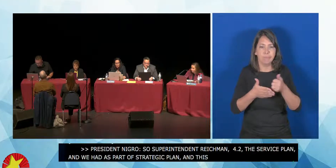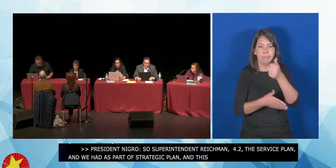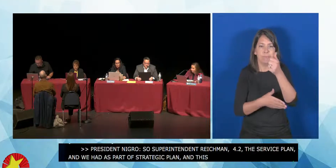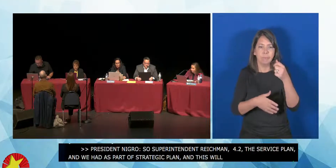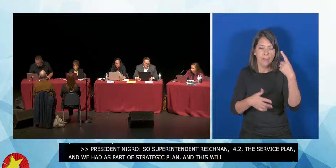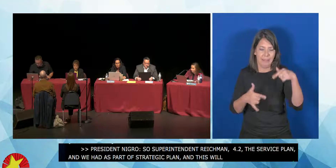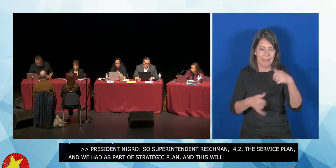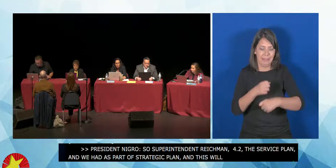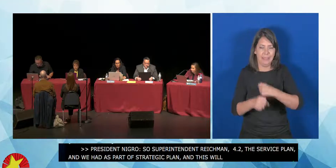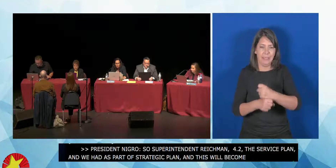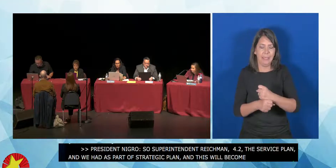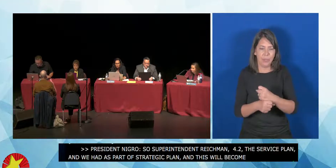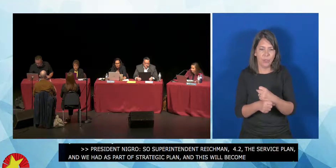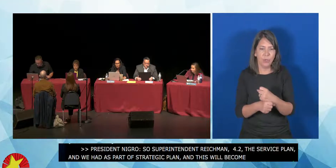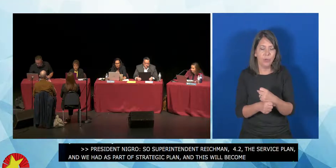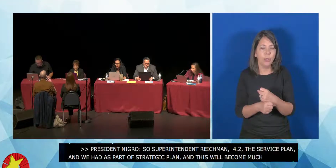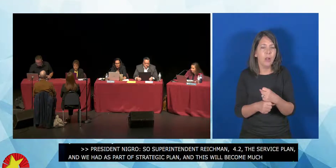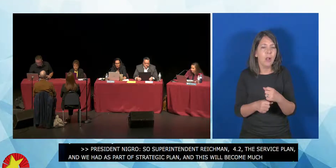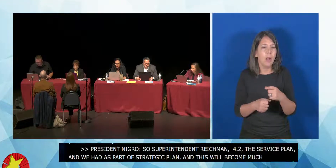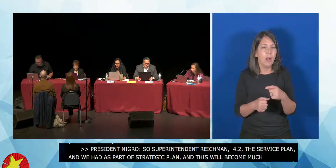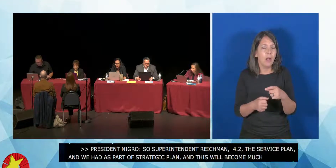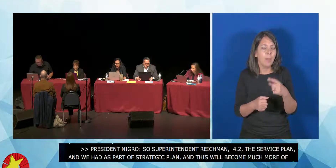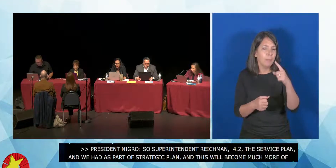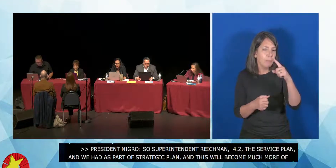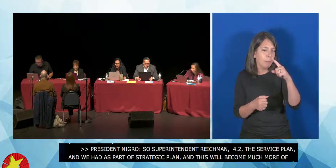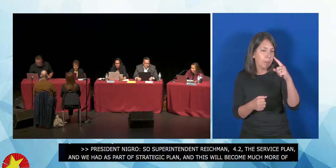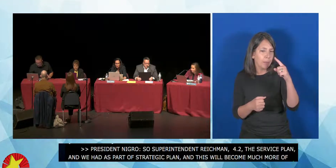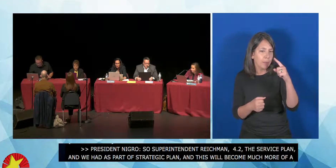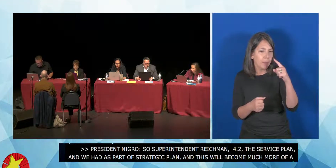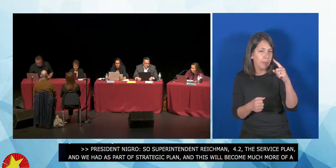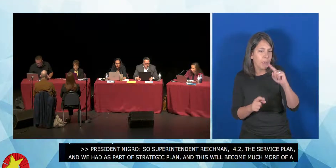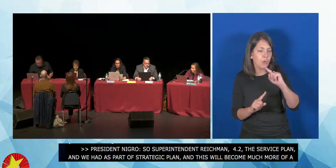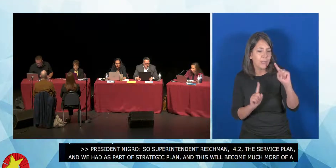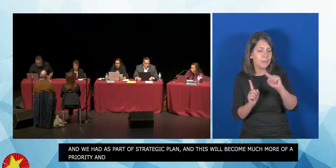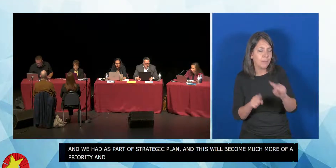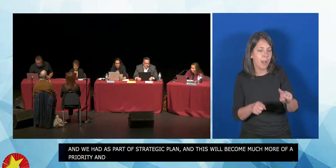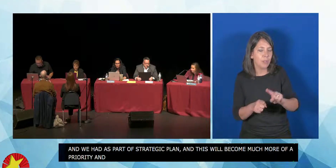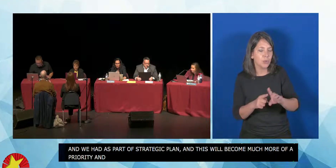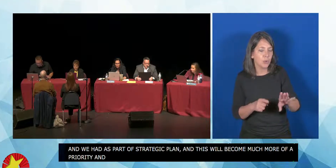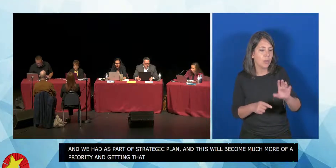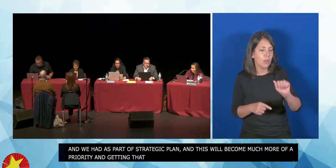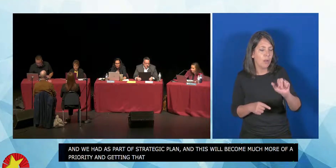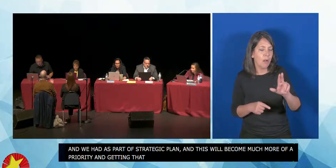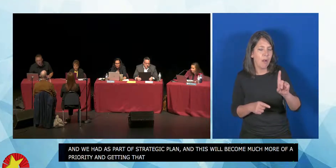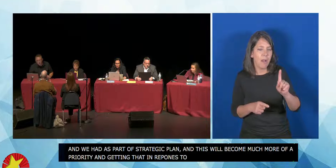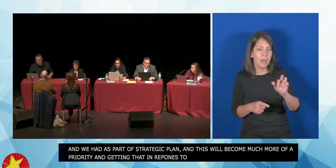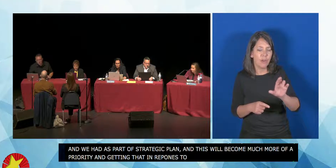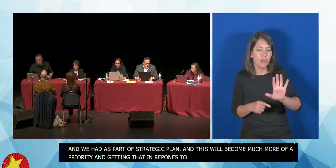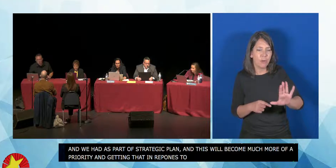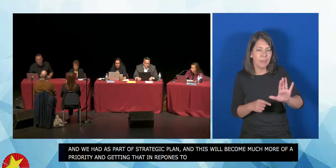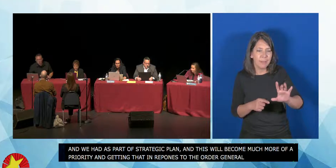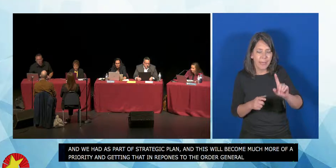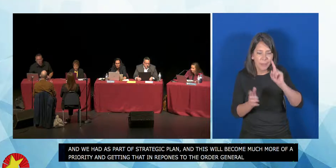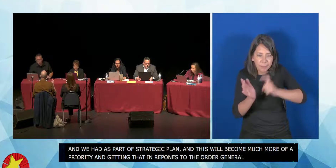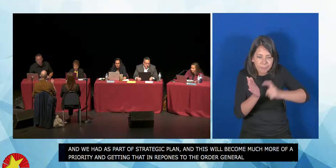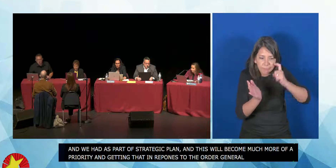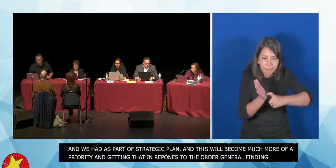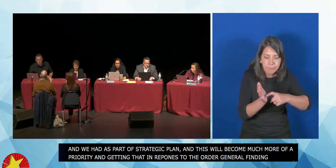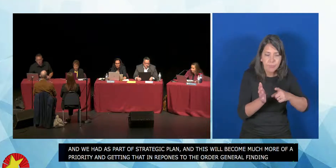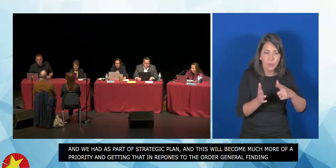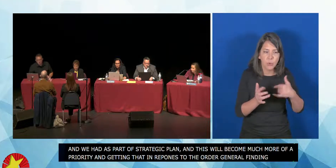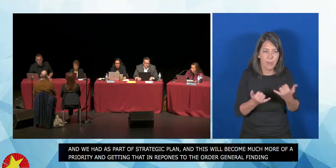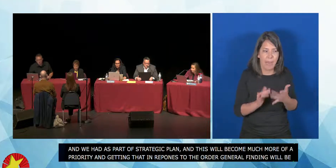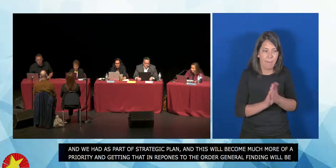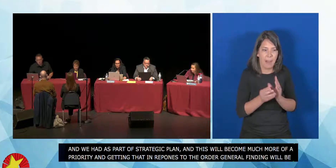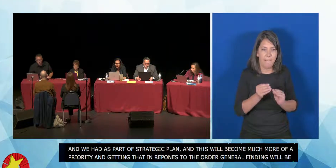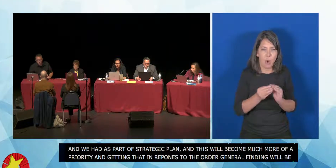together in response to what the Auditor General's findings are likely going to be. So I want to make sure